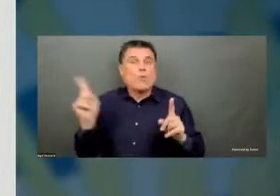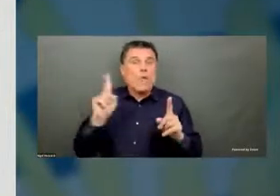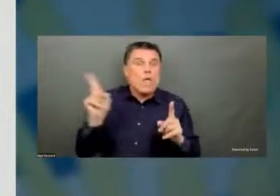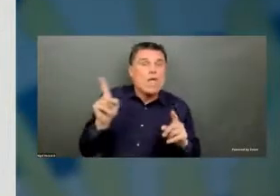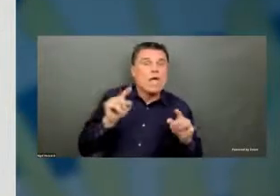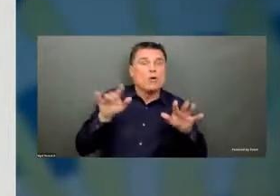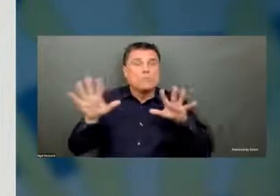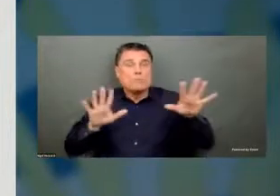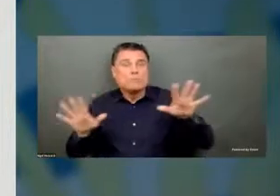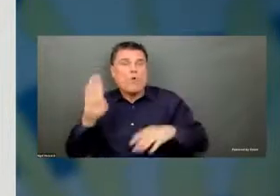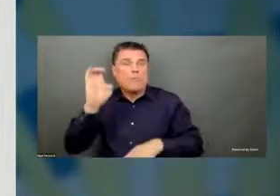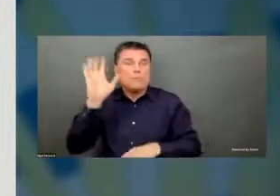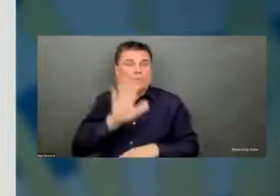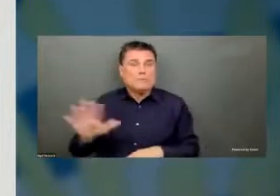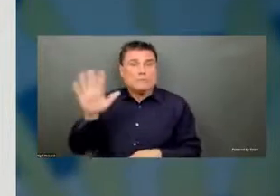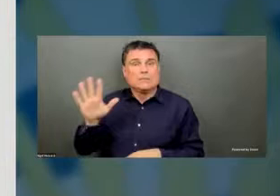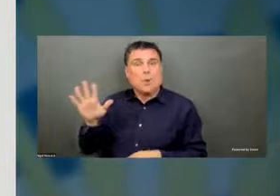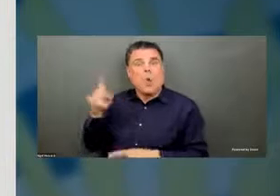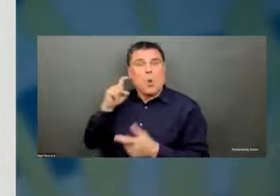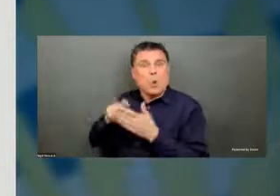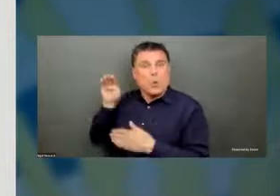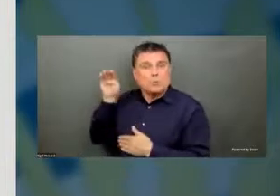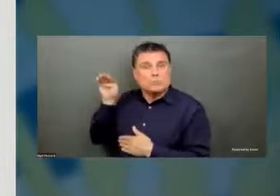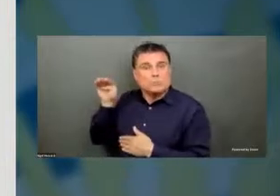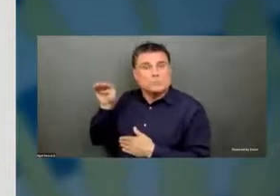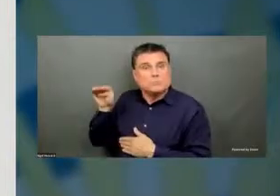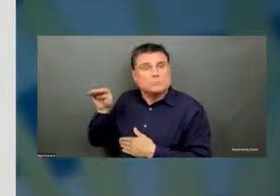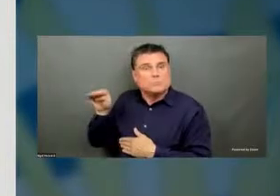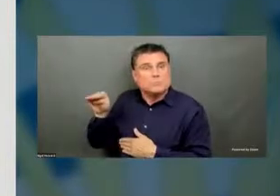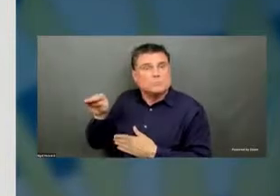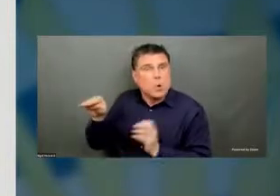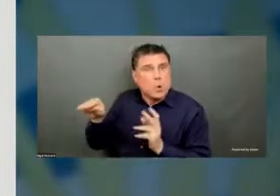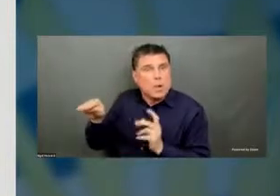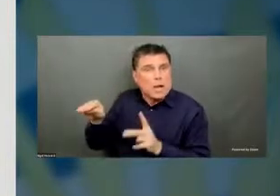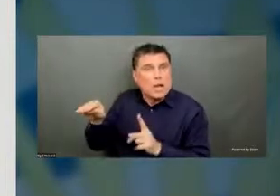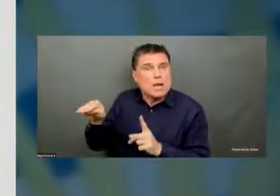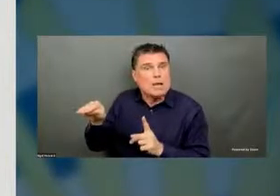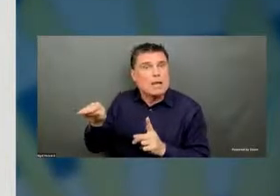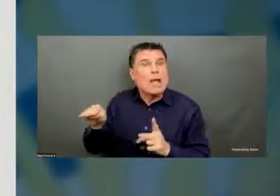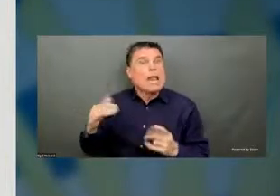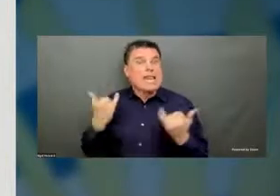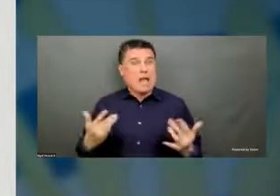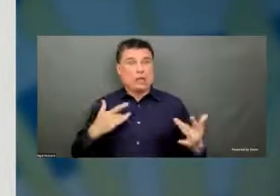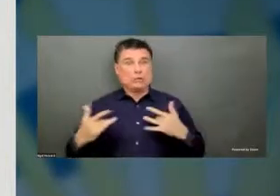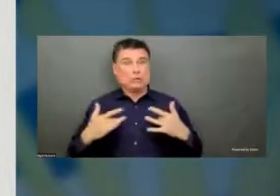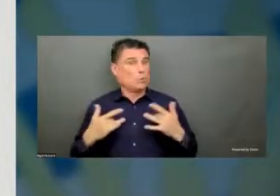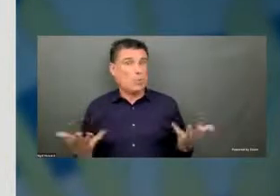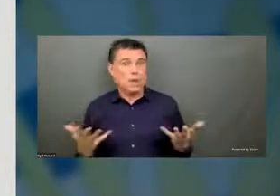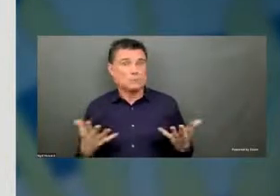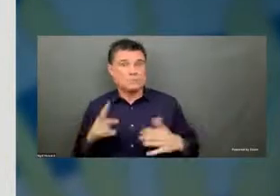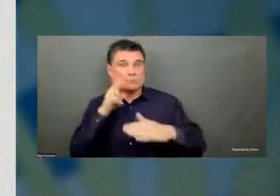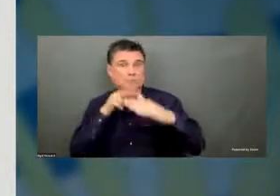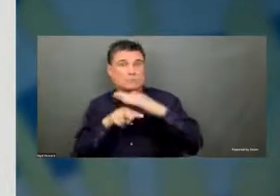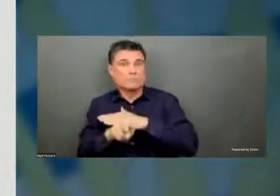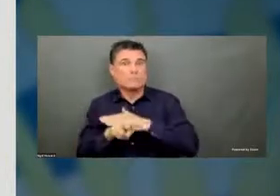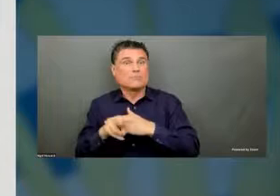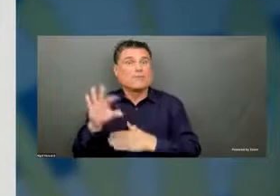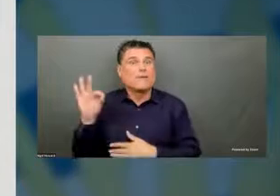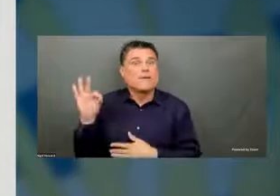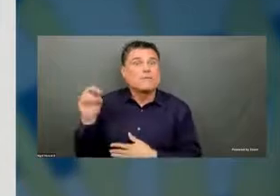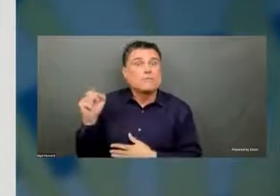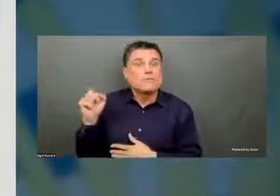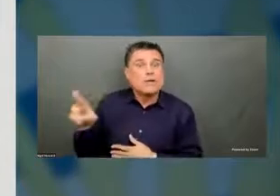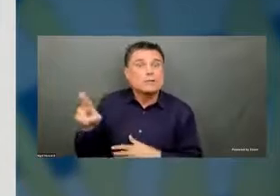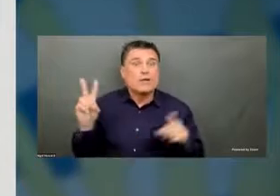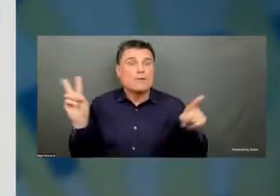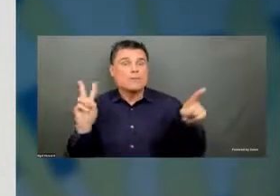of course, is the potential for what could happen in Fraser Health and in Vancouver Coastal. And we know that's because that's